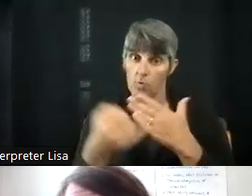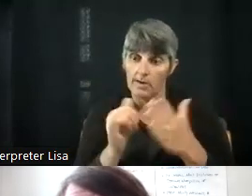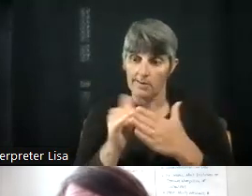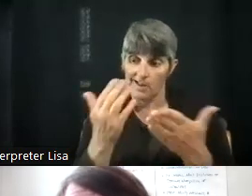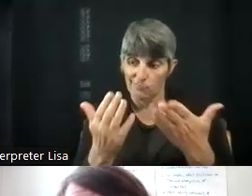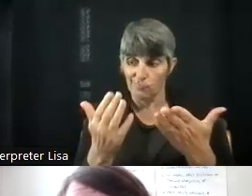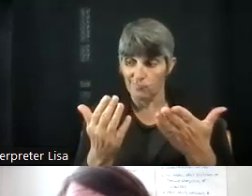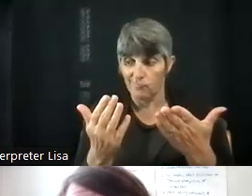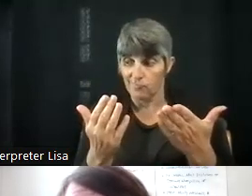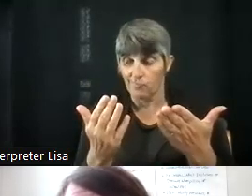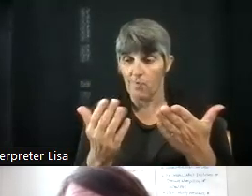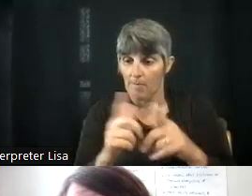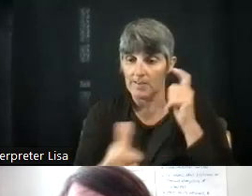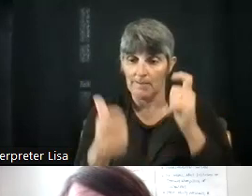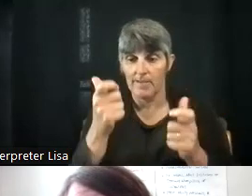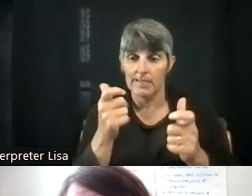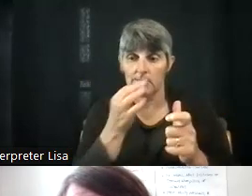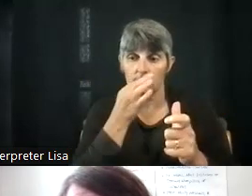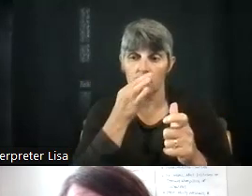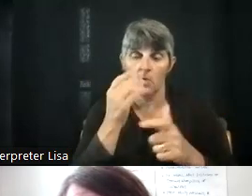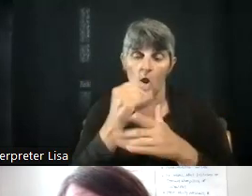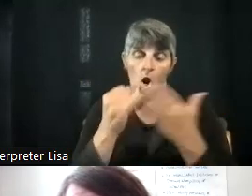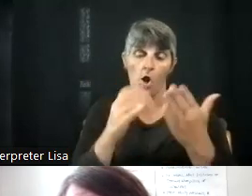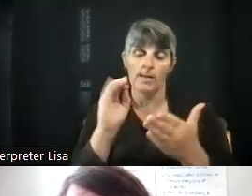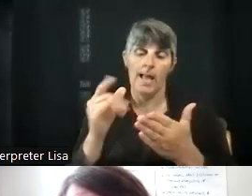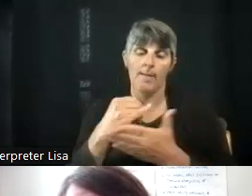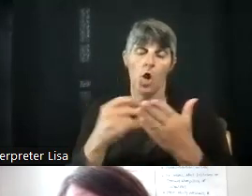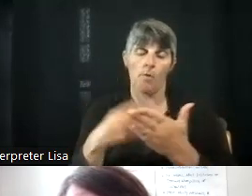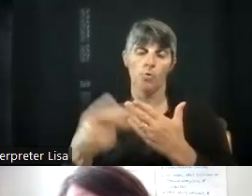the biggest upcoming capital art project.